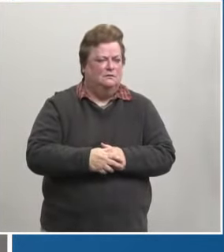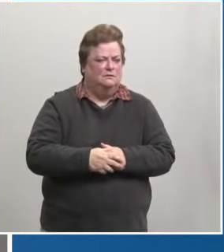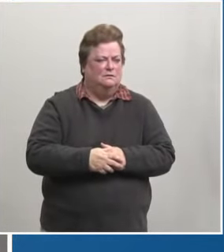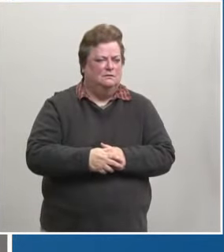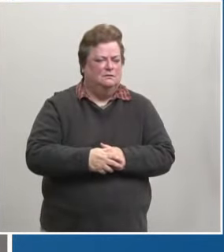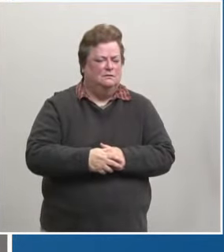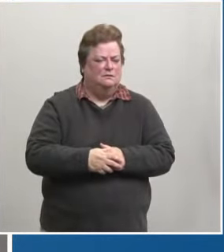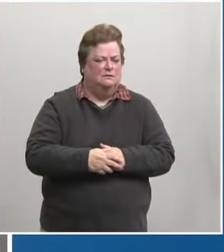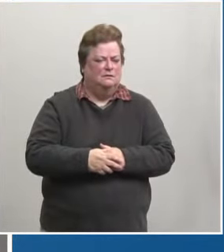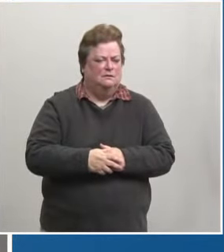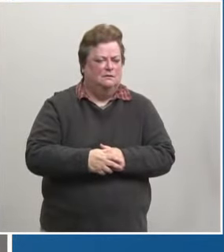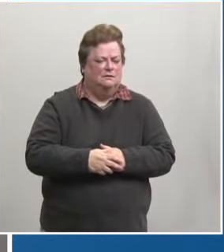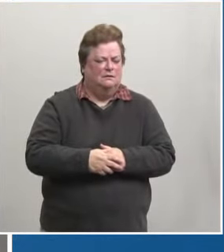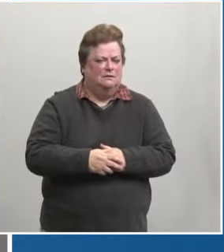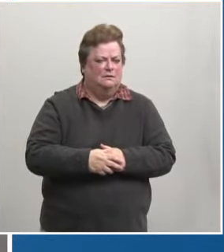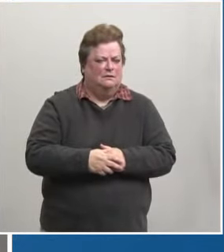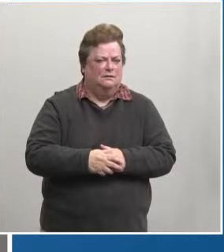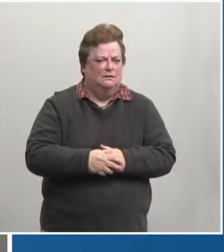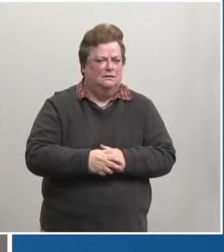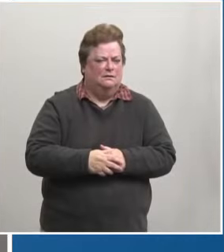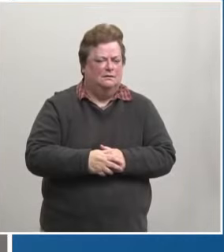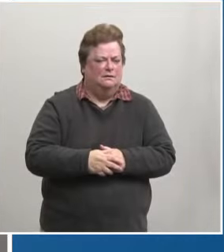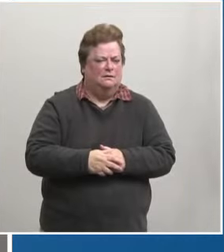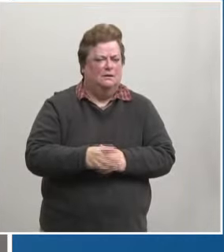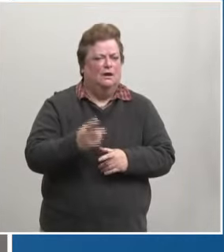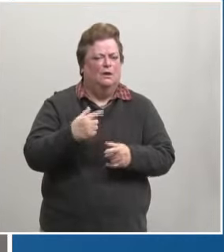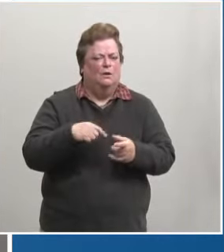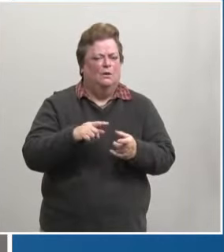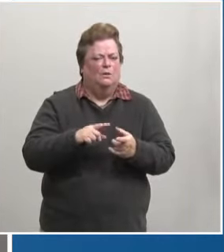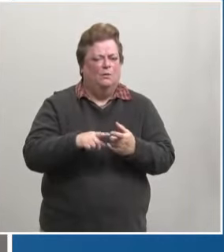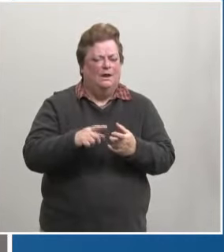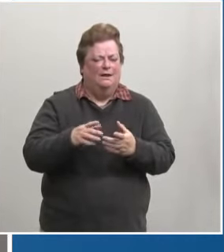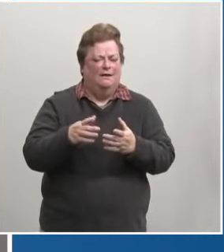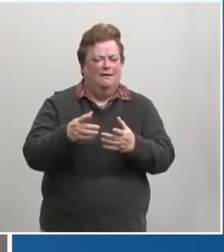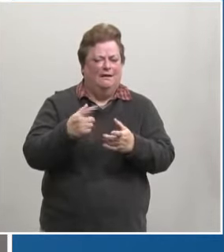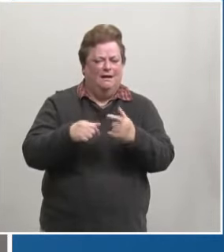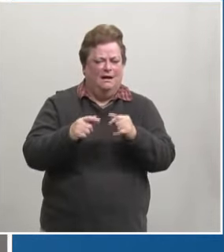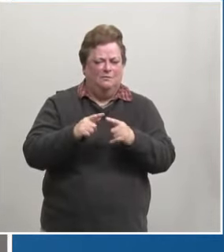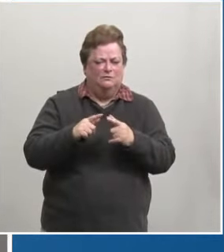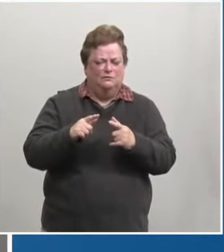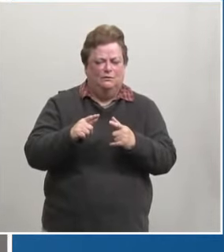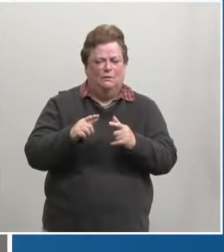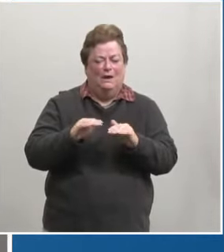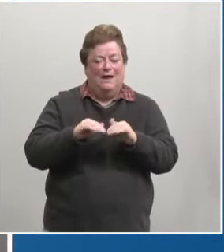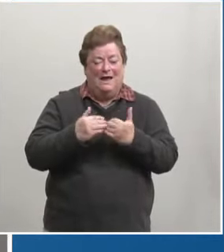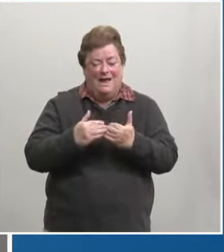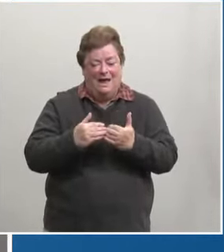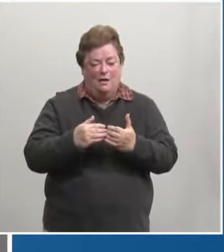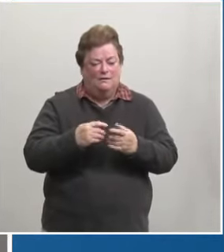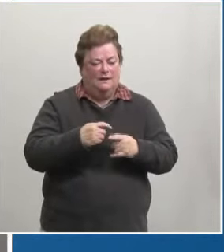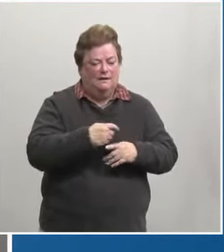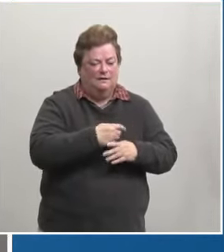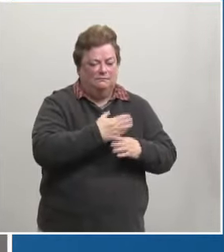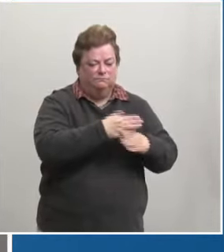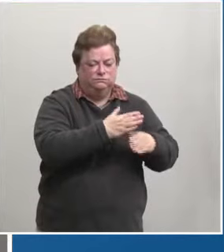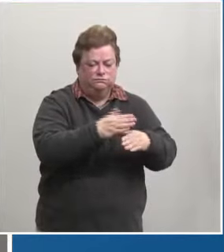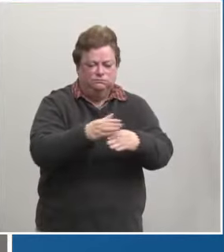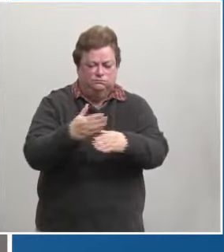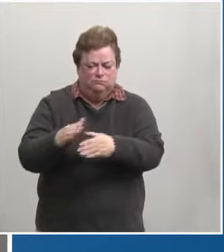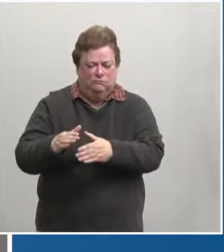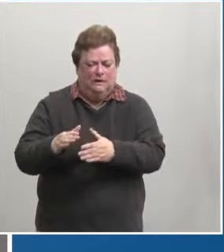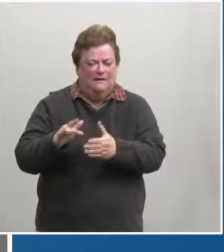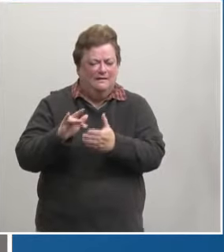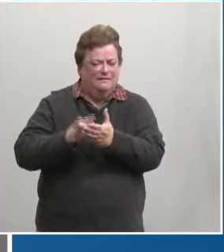Is it an issue of, when it comes to vaccines, kind of how they've been doled out, has Lancaster